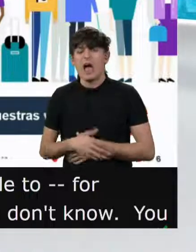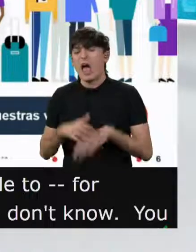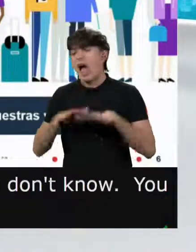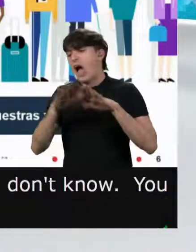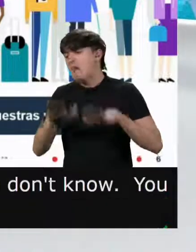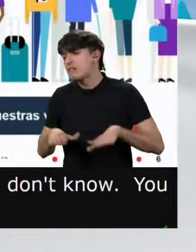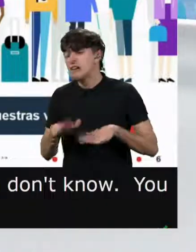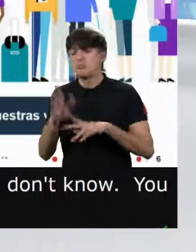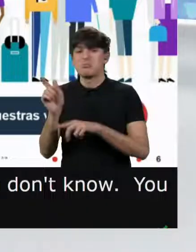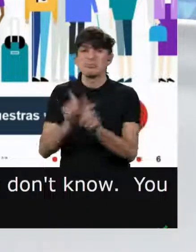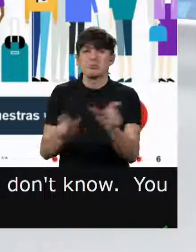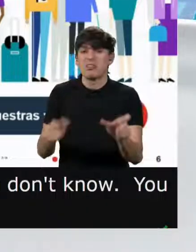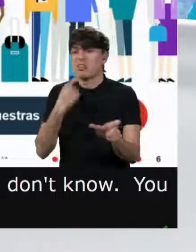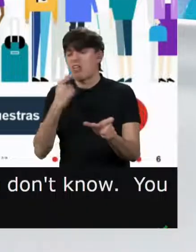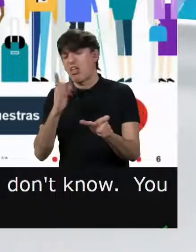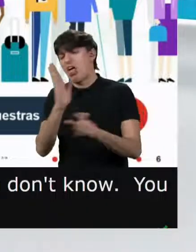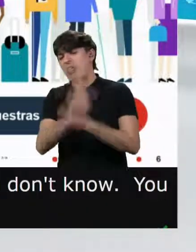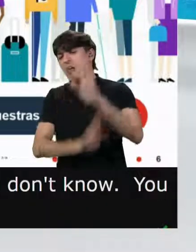country and